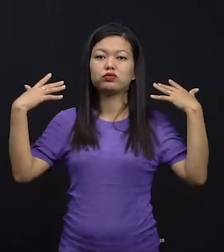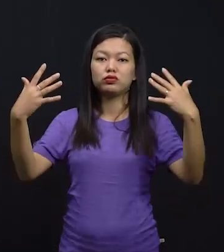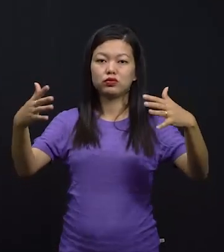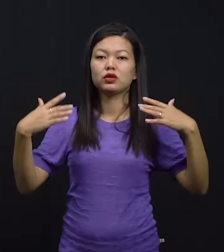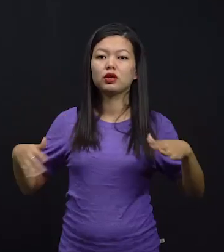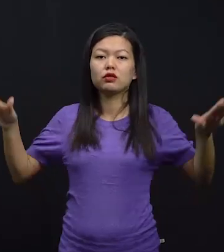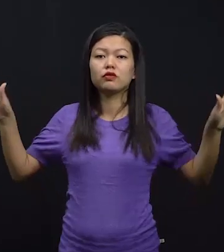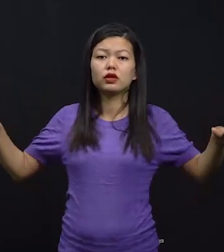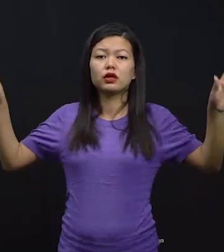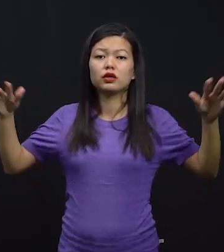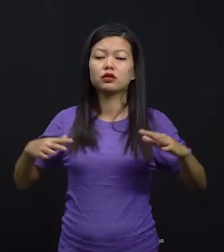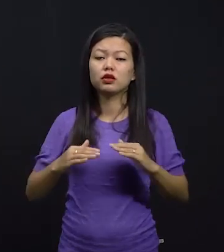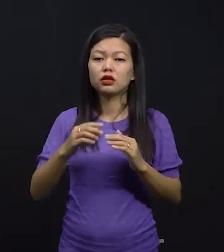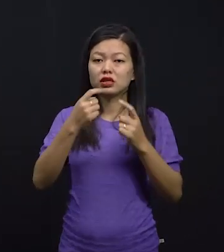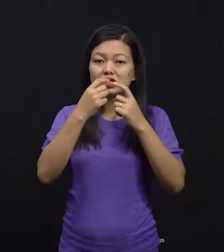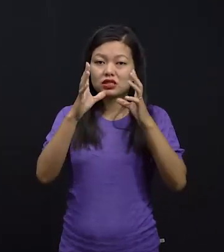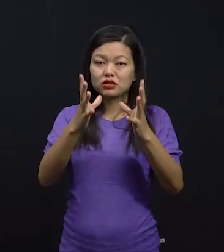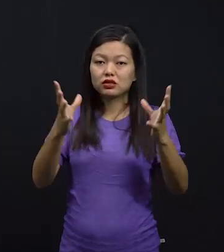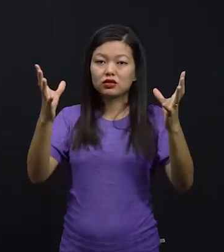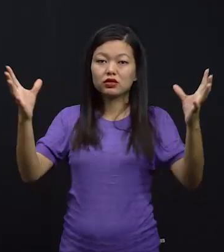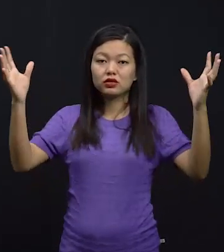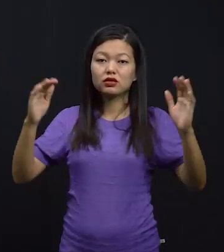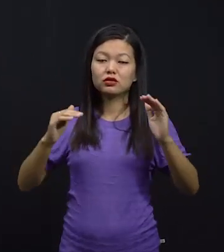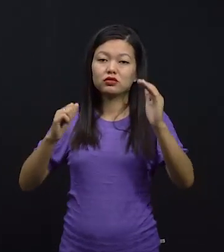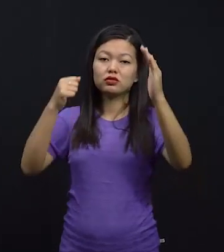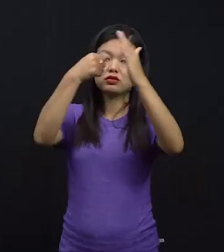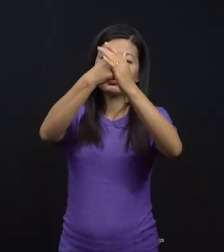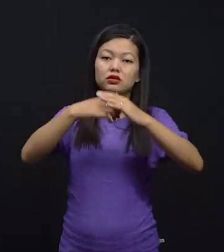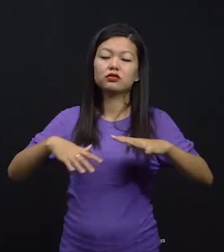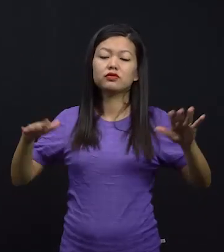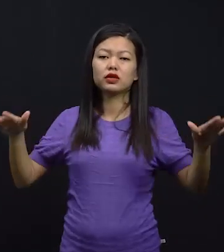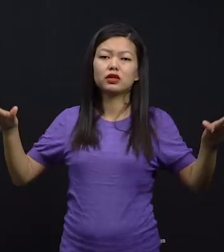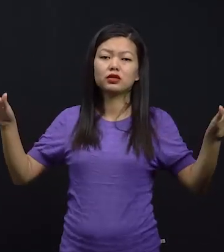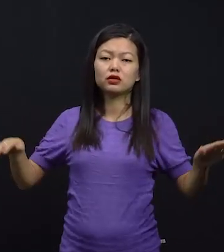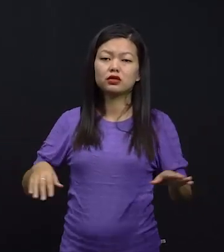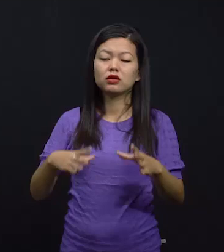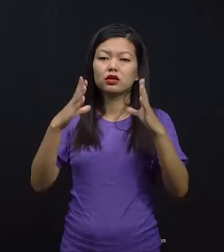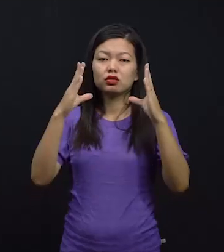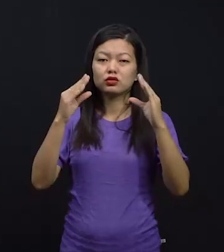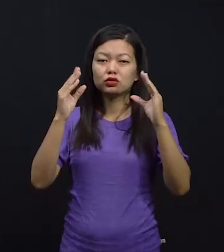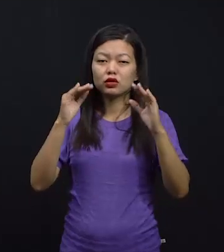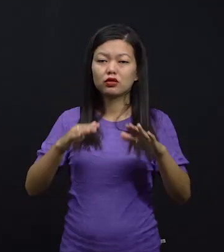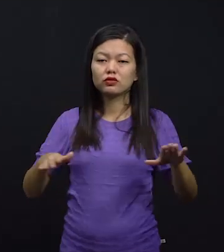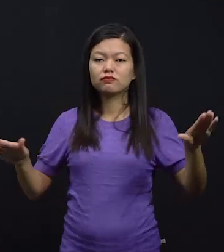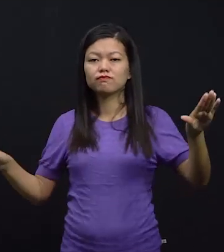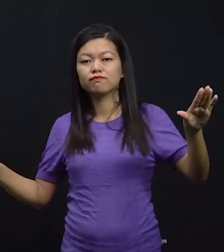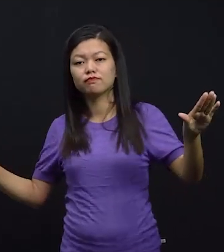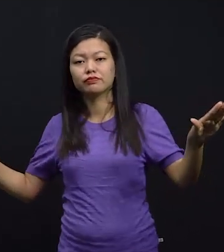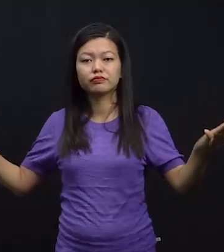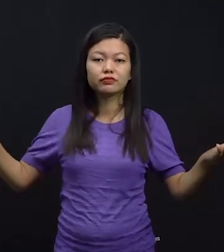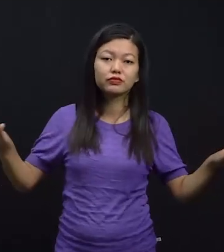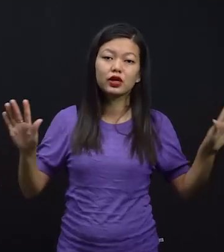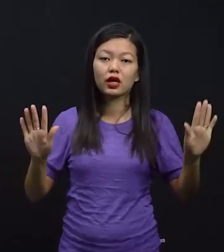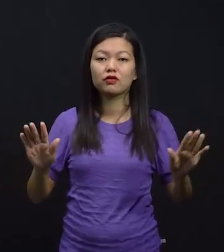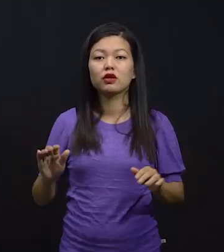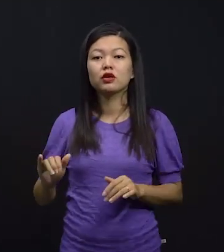does not flap its wings. It just flies very swiftly, and he compares this to a shoveler. Shoveler